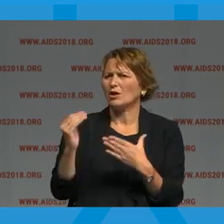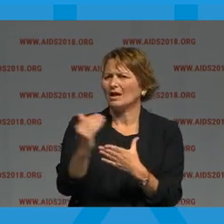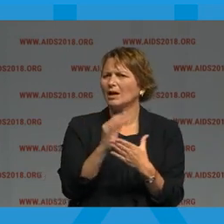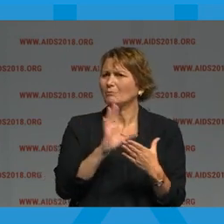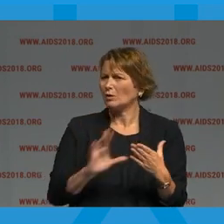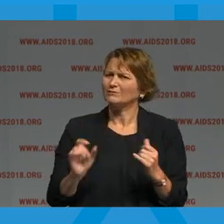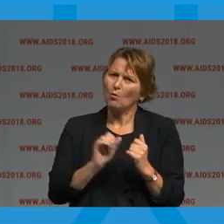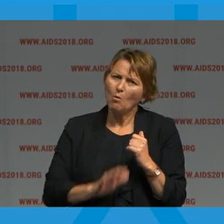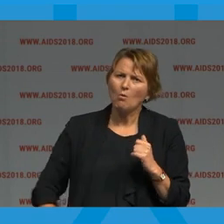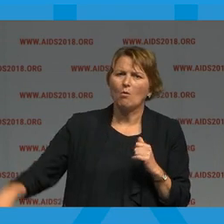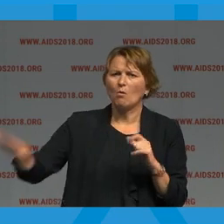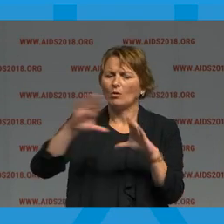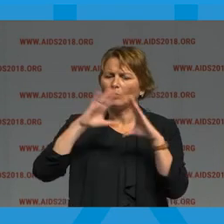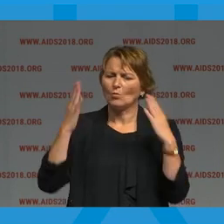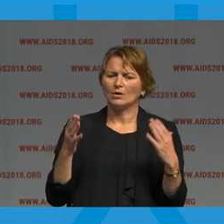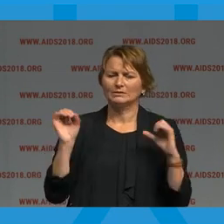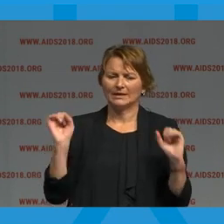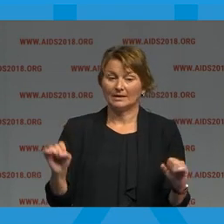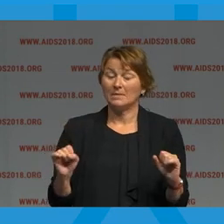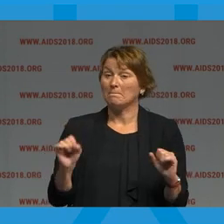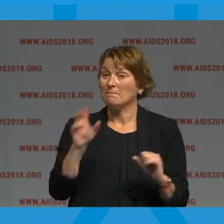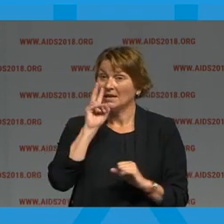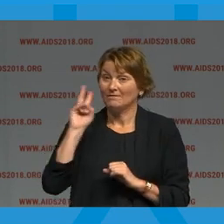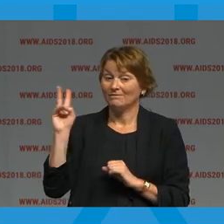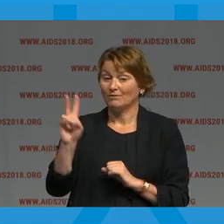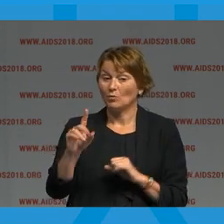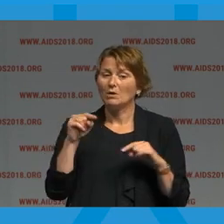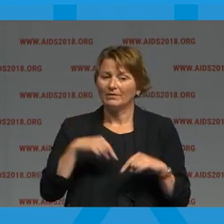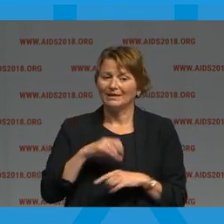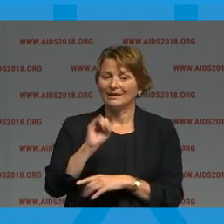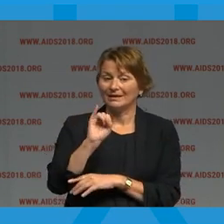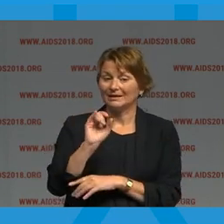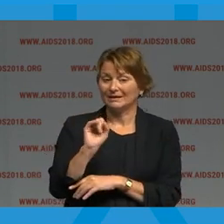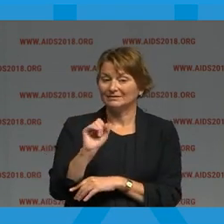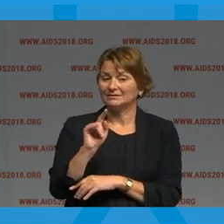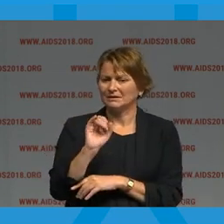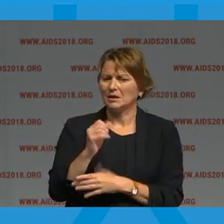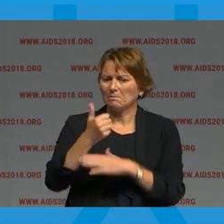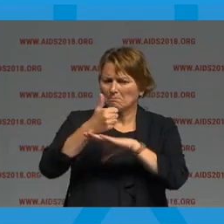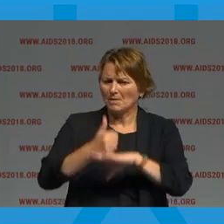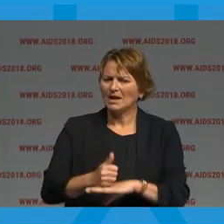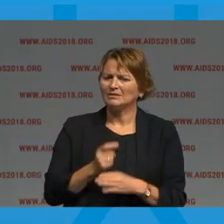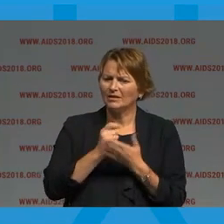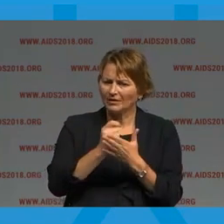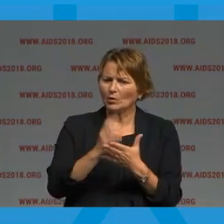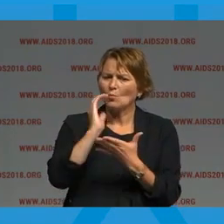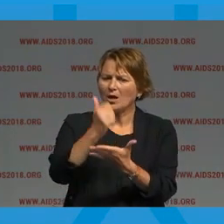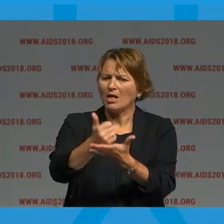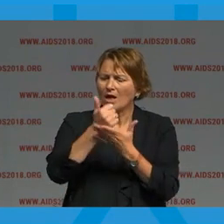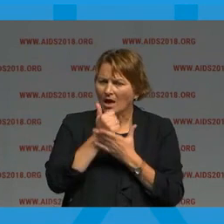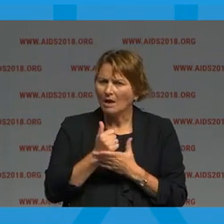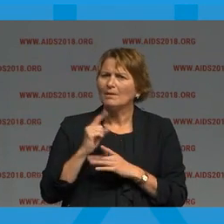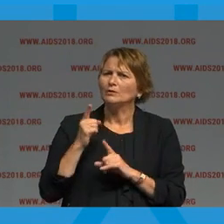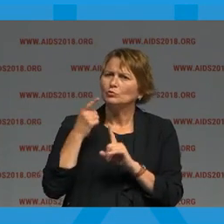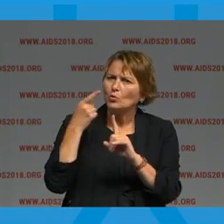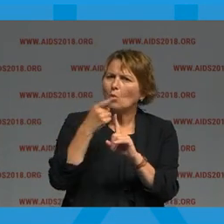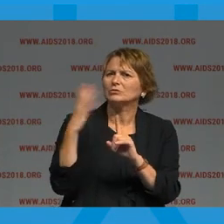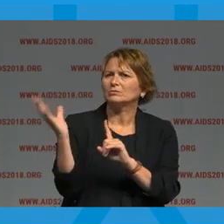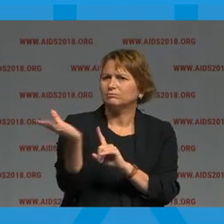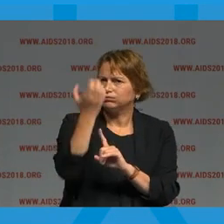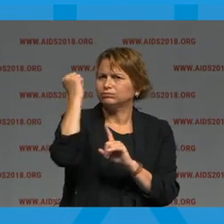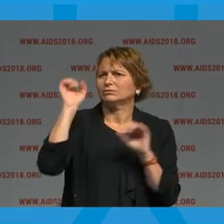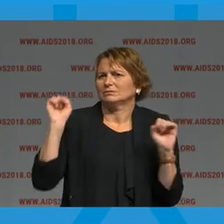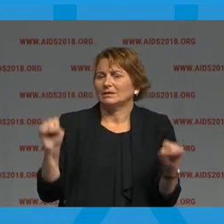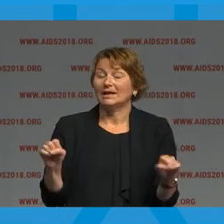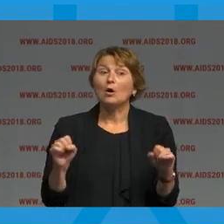vision, integrase inhibitor-based therapy will help us to succeed in our goals, and I hope so that we will see